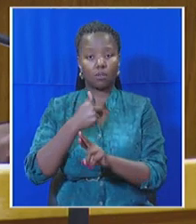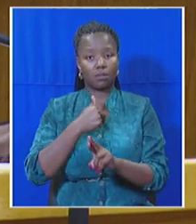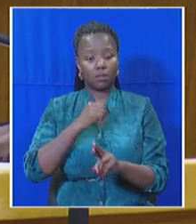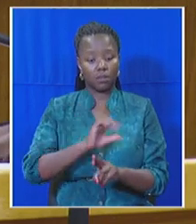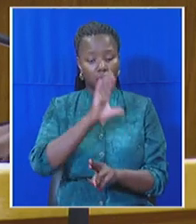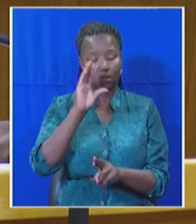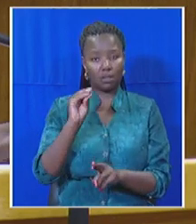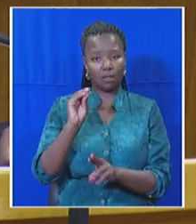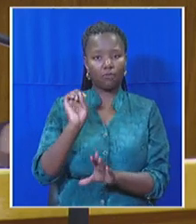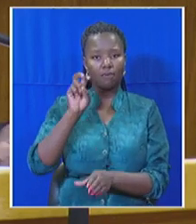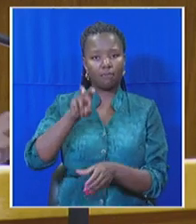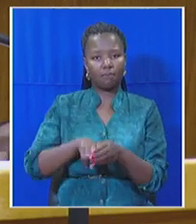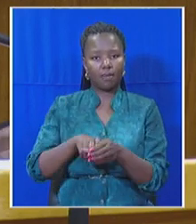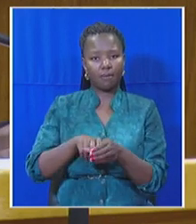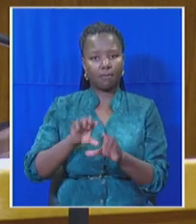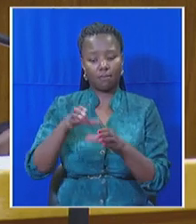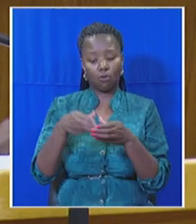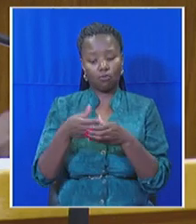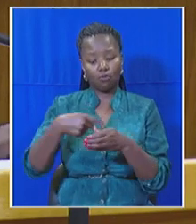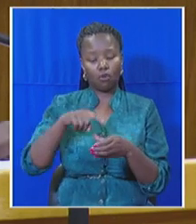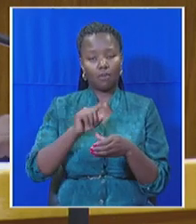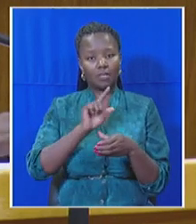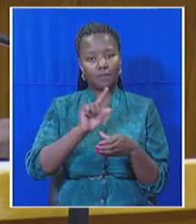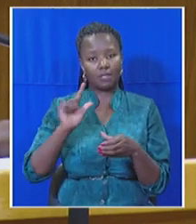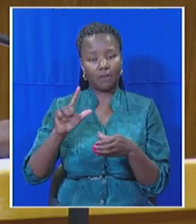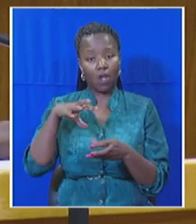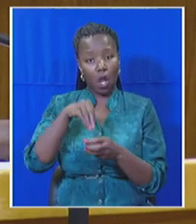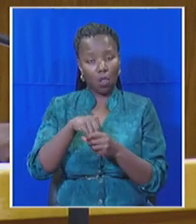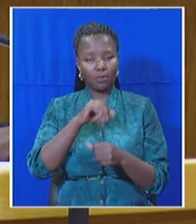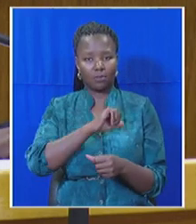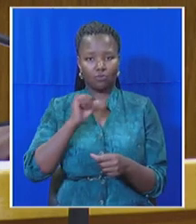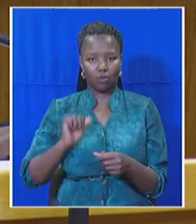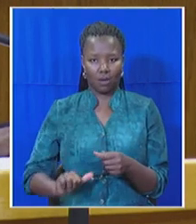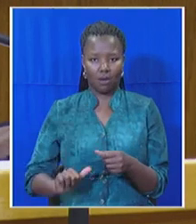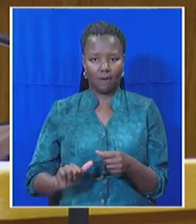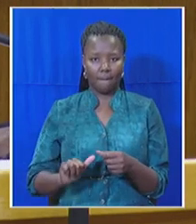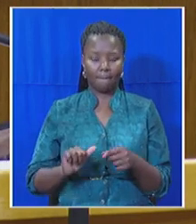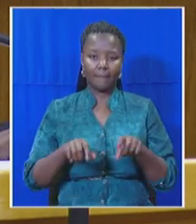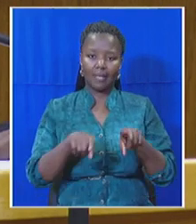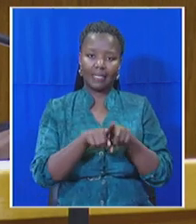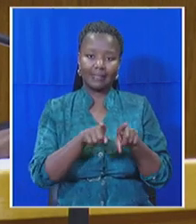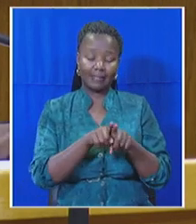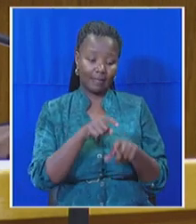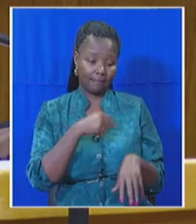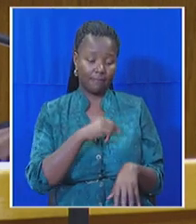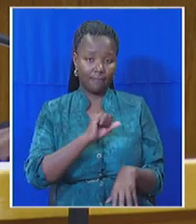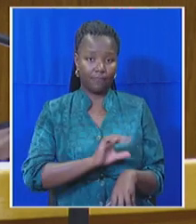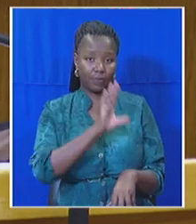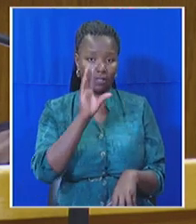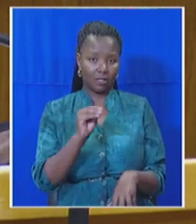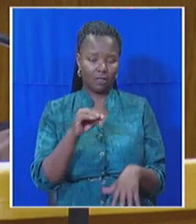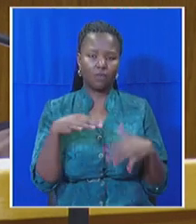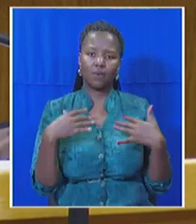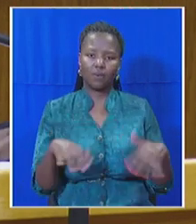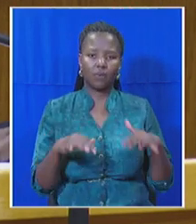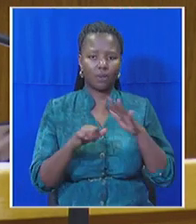chairship of the group of 77 plus China. And lastly, South Africa continued to play an important role in